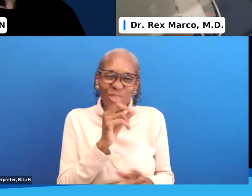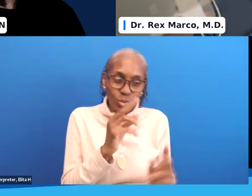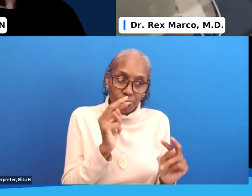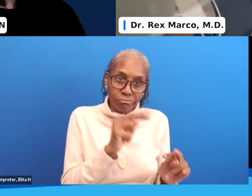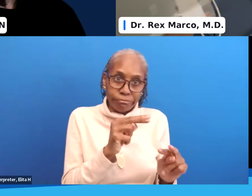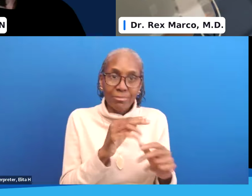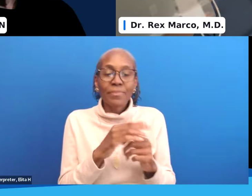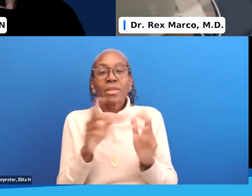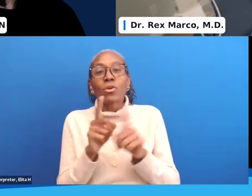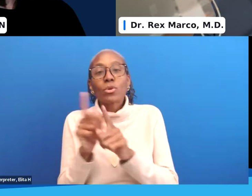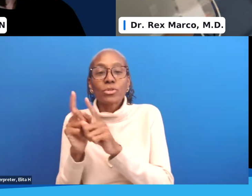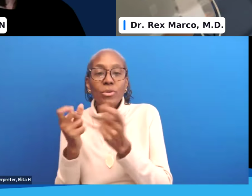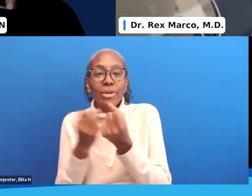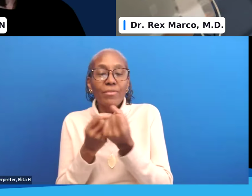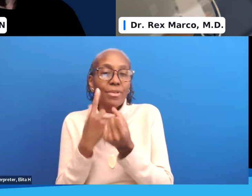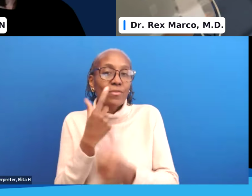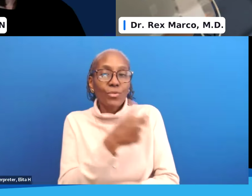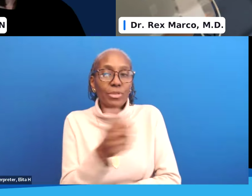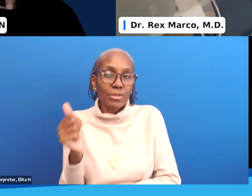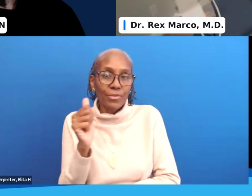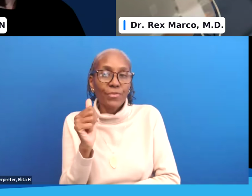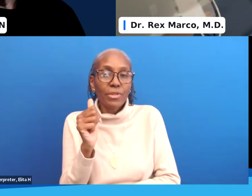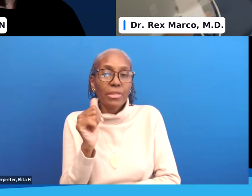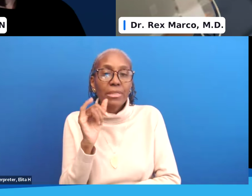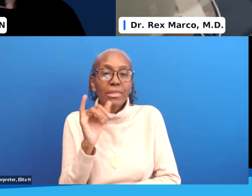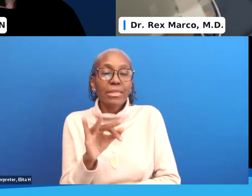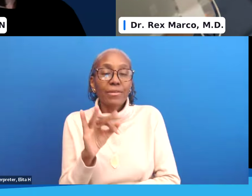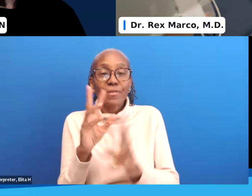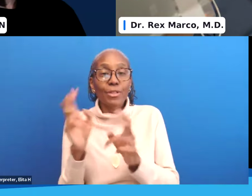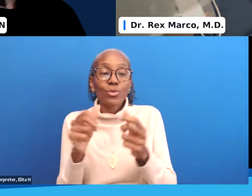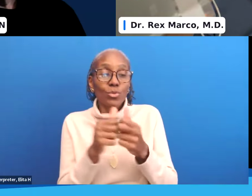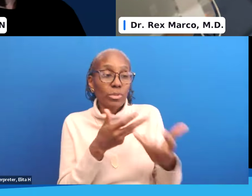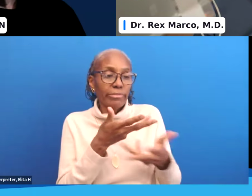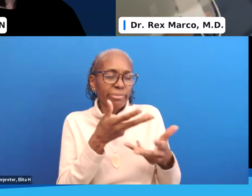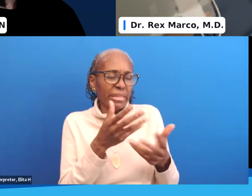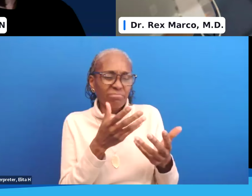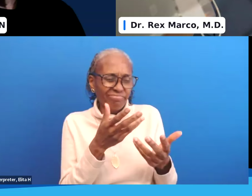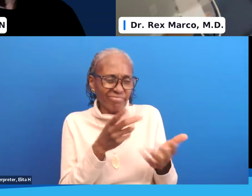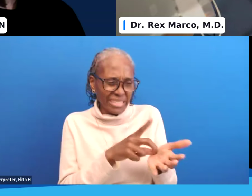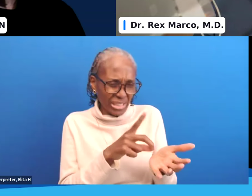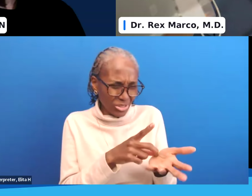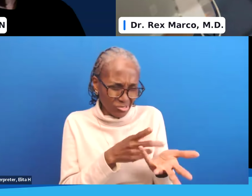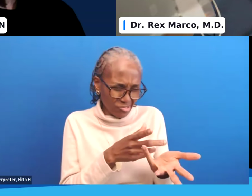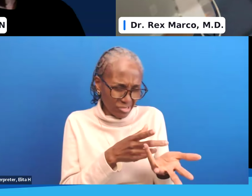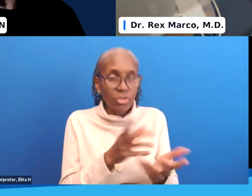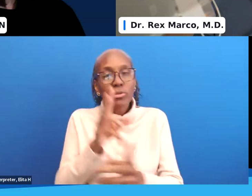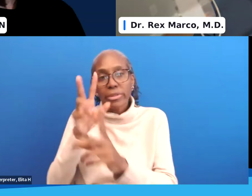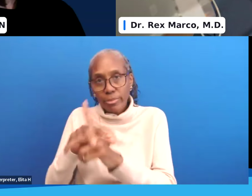also advocate for yourself if there are issues with a doctor, with the state board.